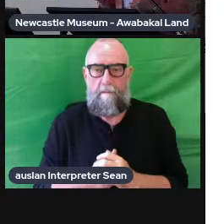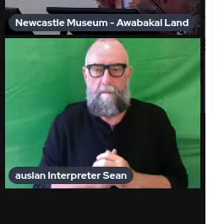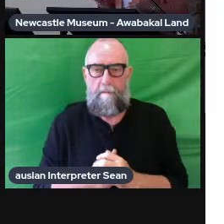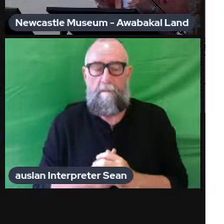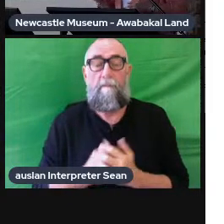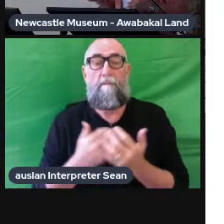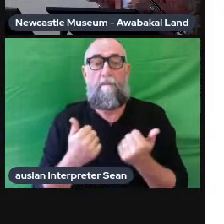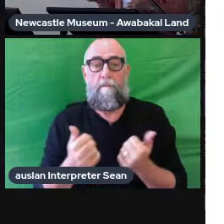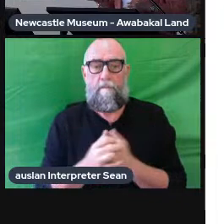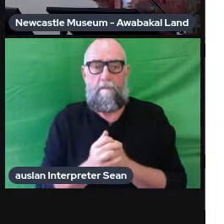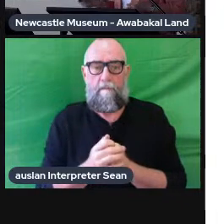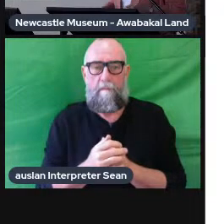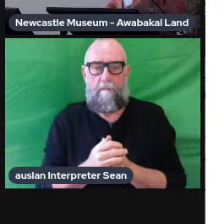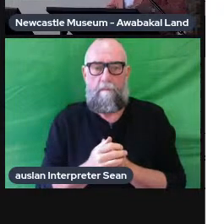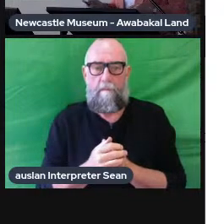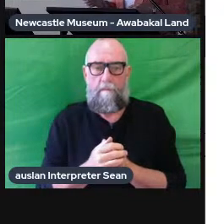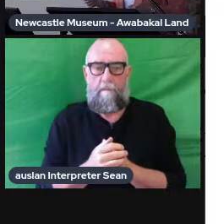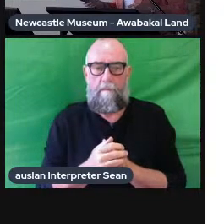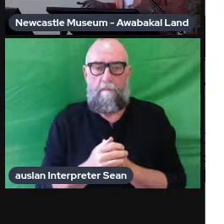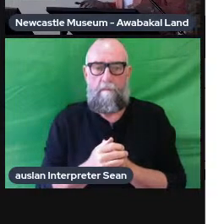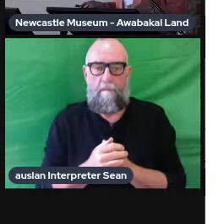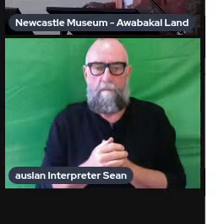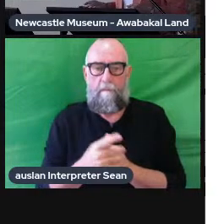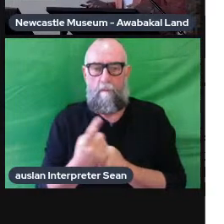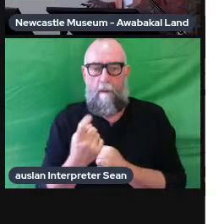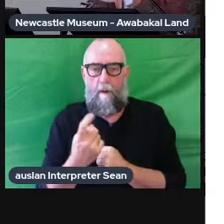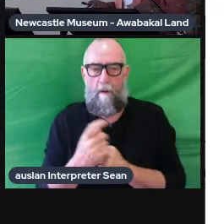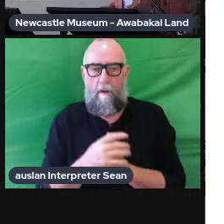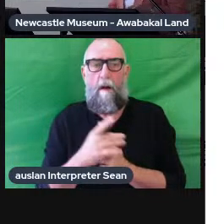Great. Oops, gone back.